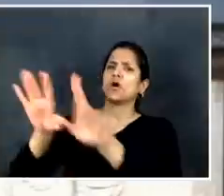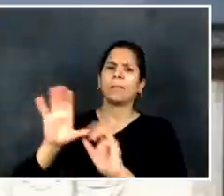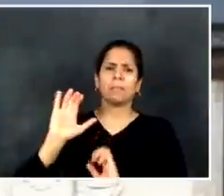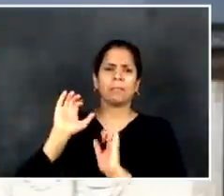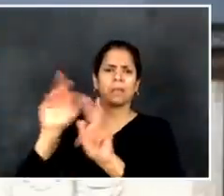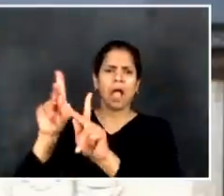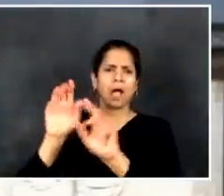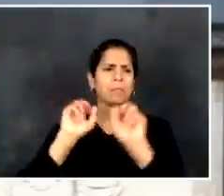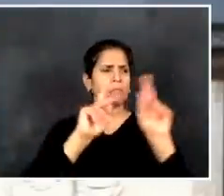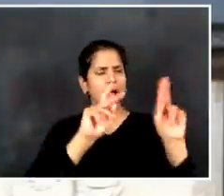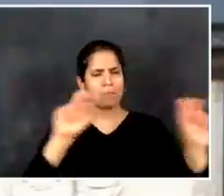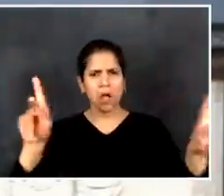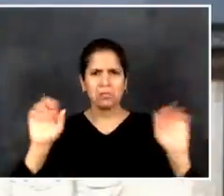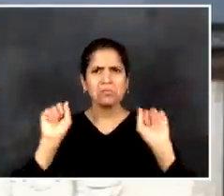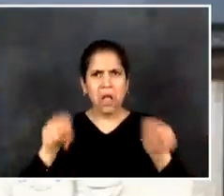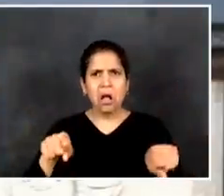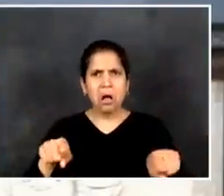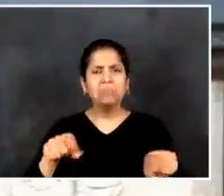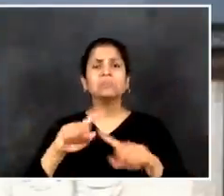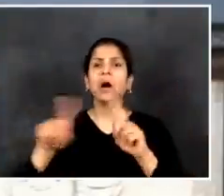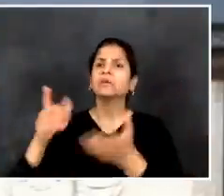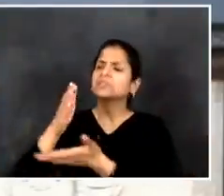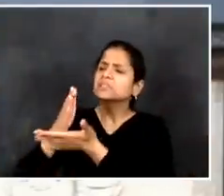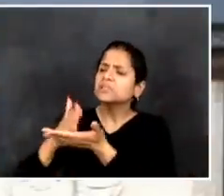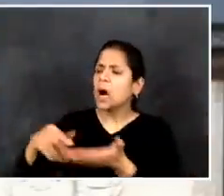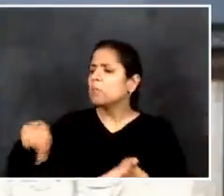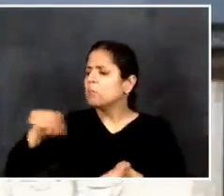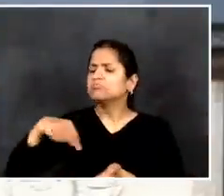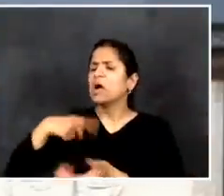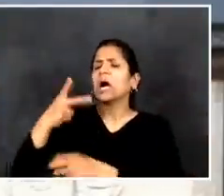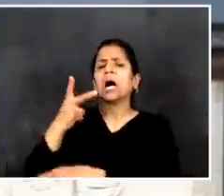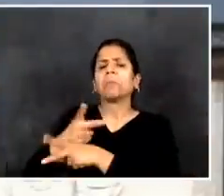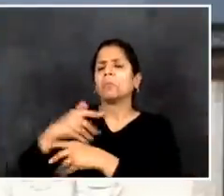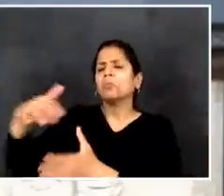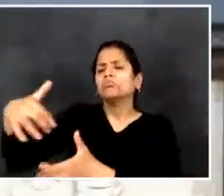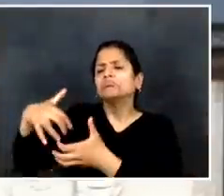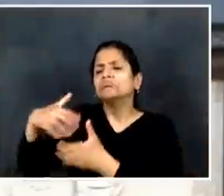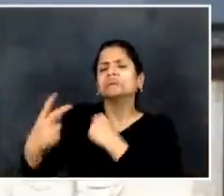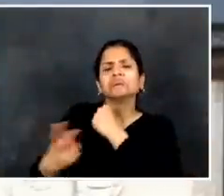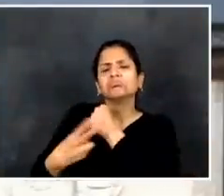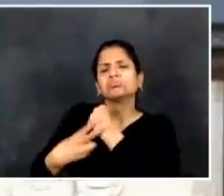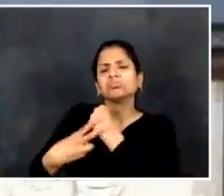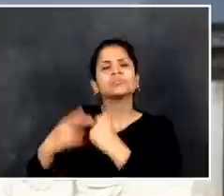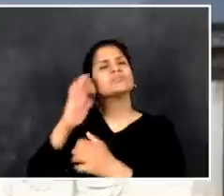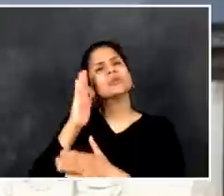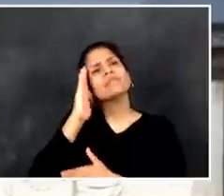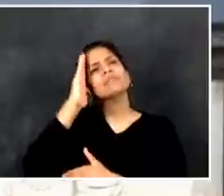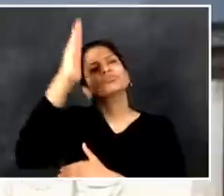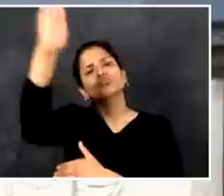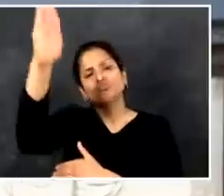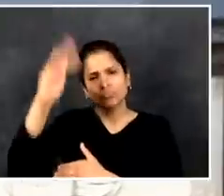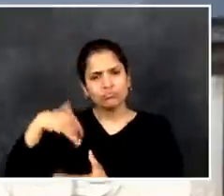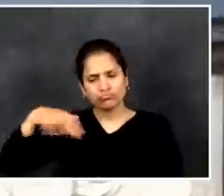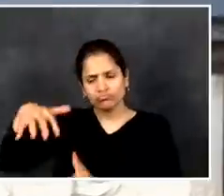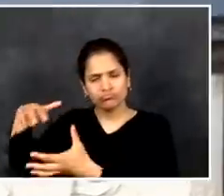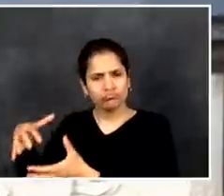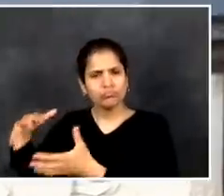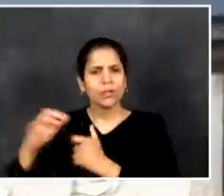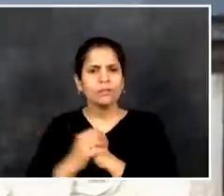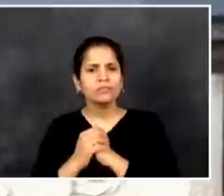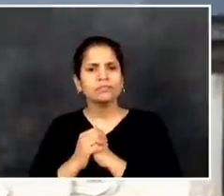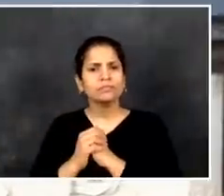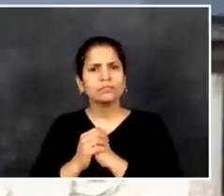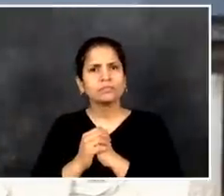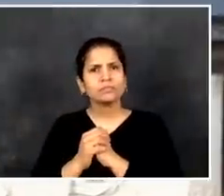York City at the end of this process, we do need to make sure we have a reserve beyond that. And we will have that as part of our strategic